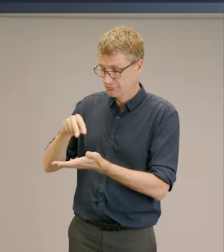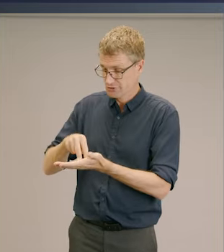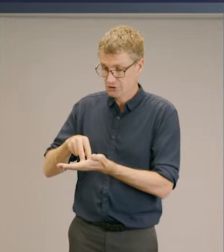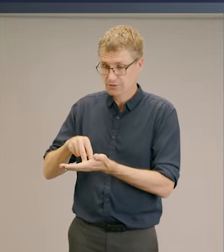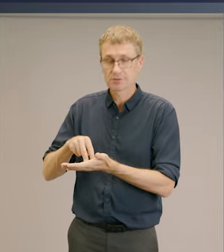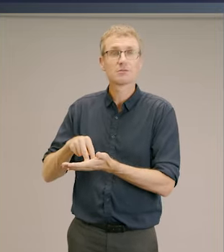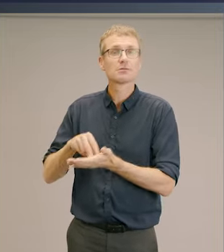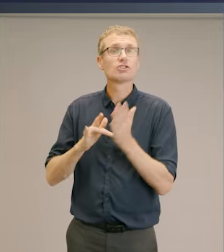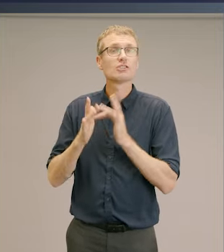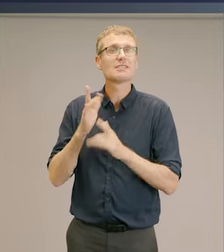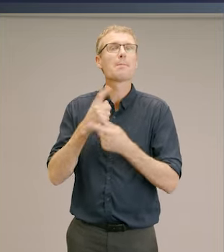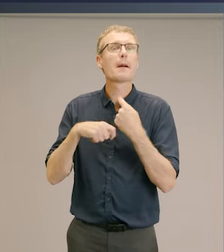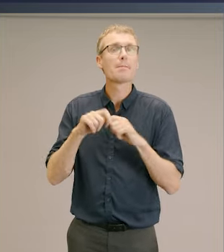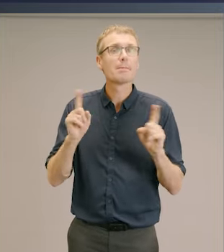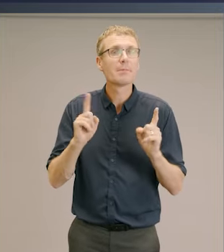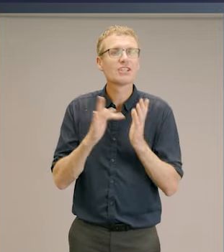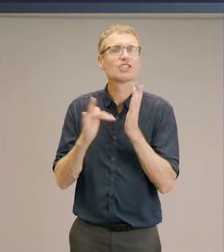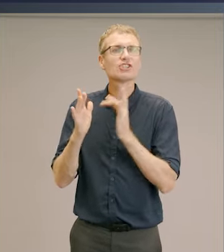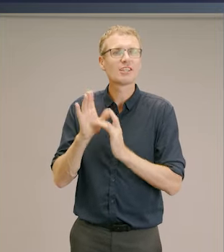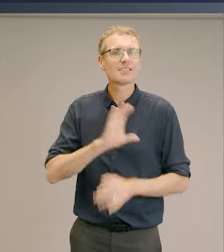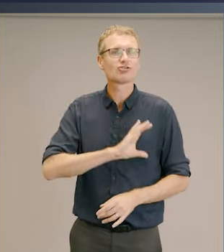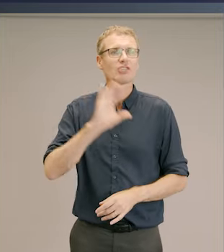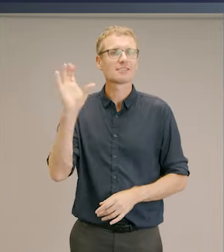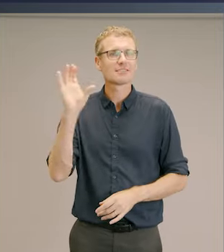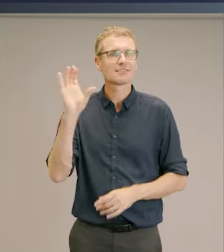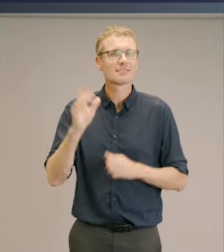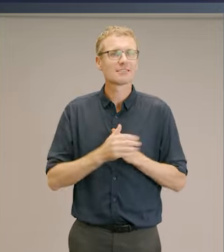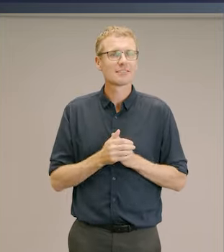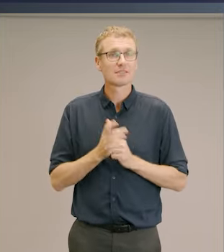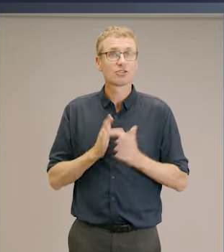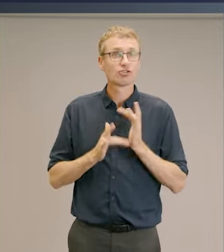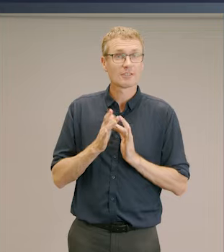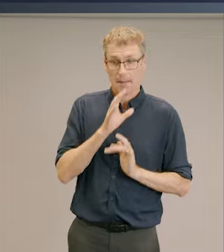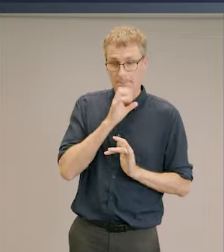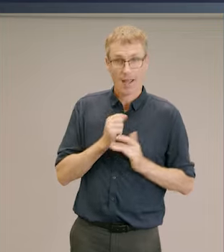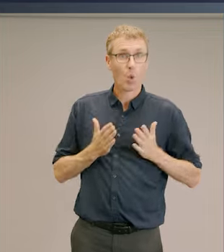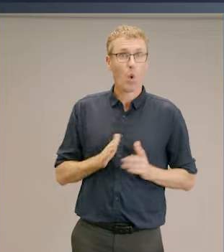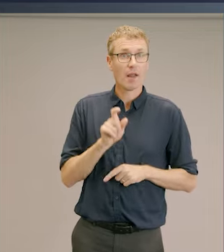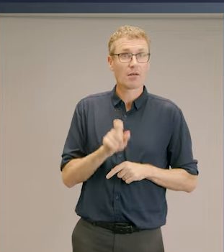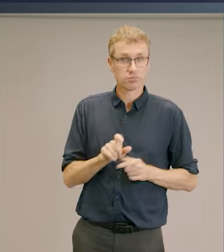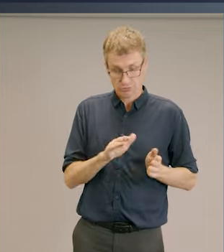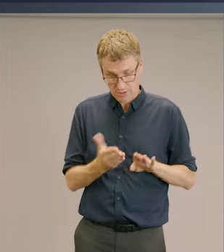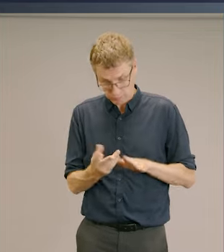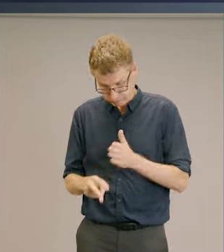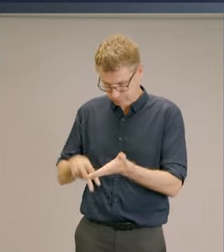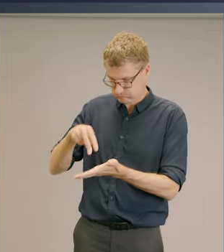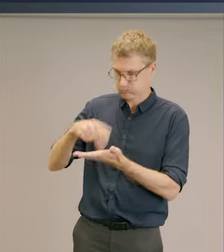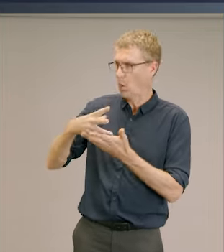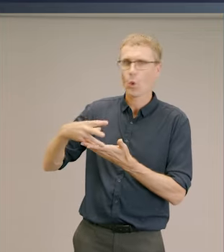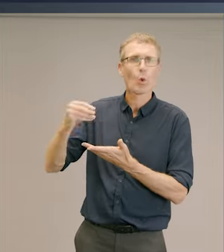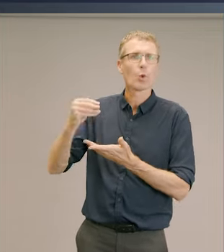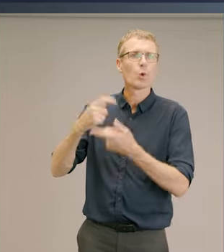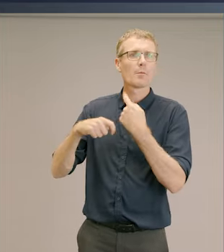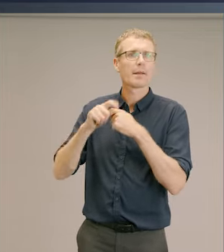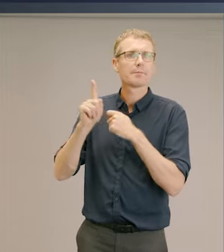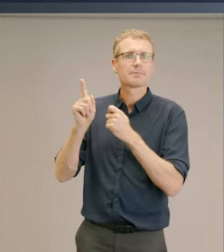In his resurrection, Jesus of Nazareth became Jesus Christ. Jesus the man became Jesus